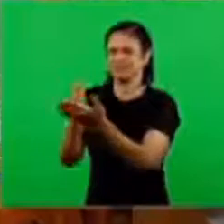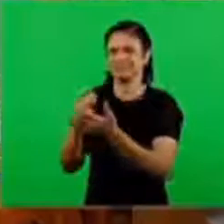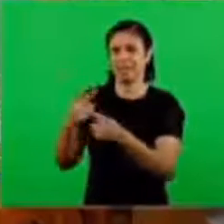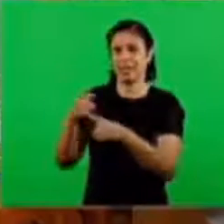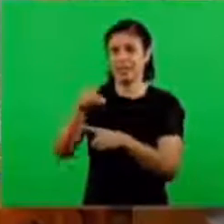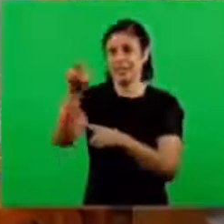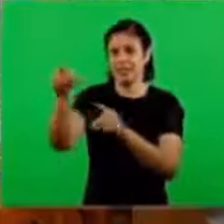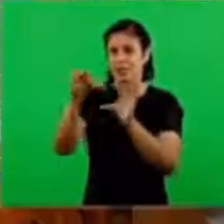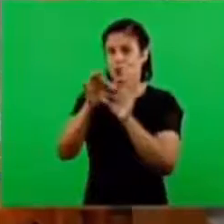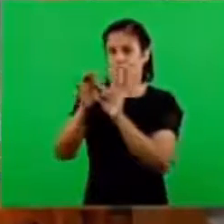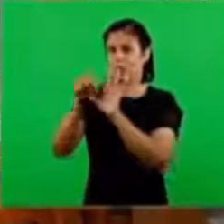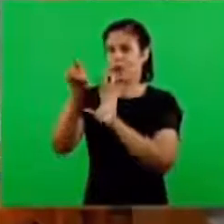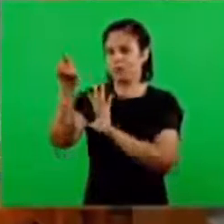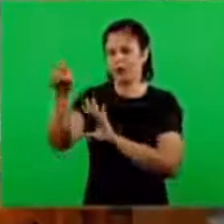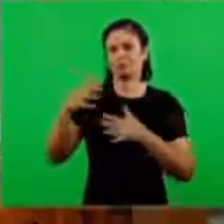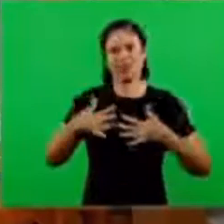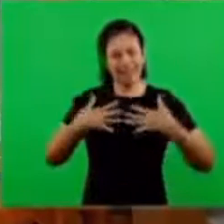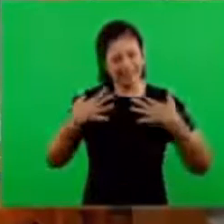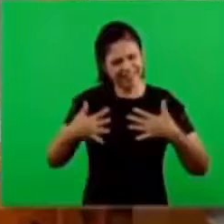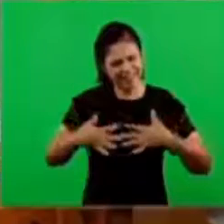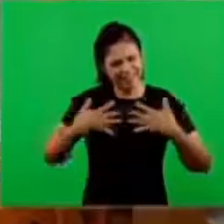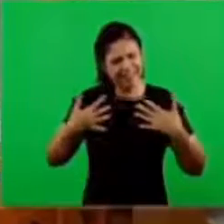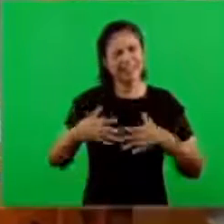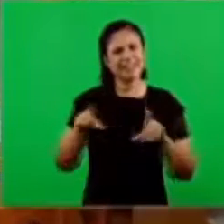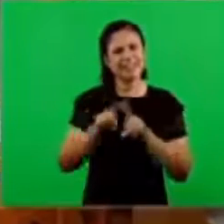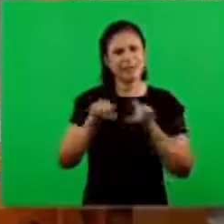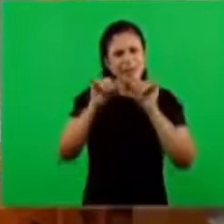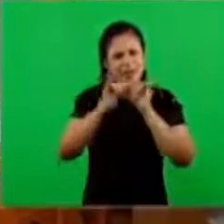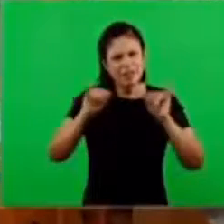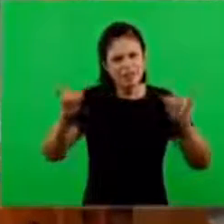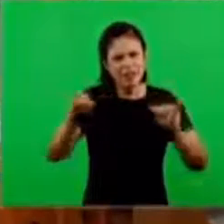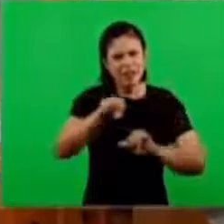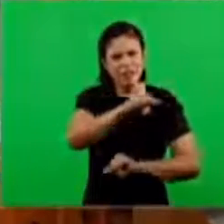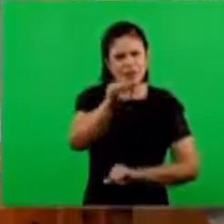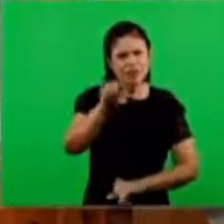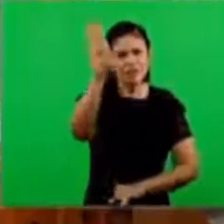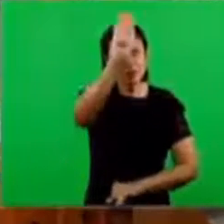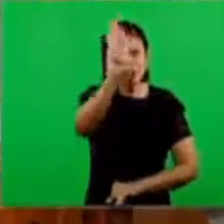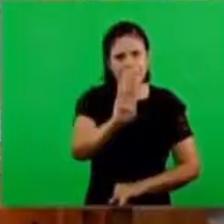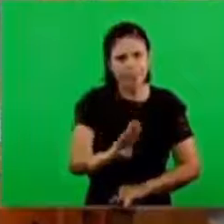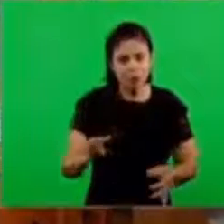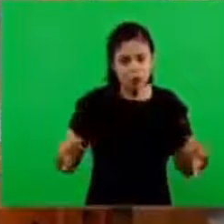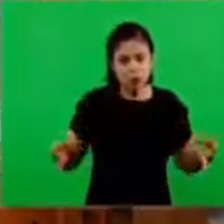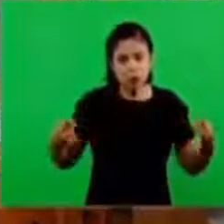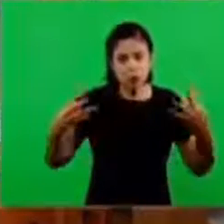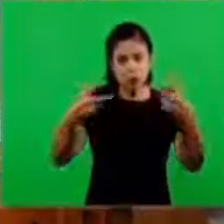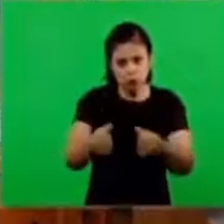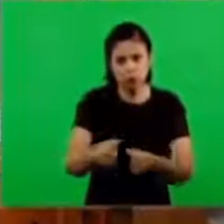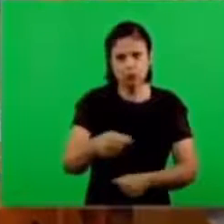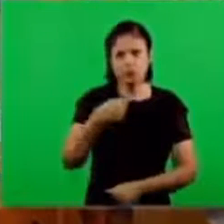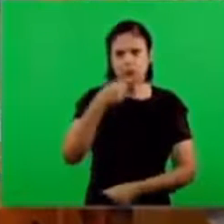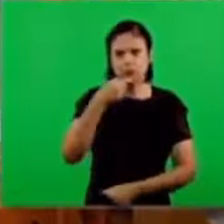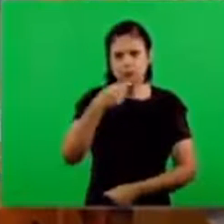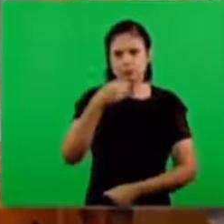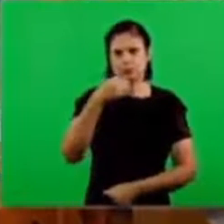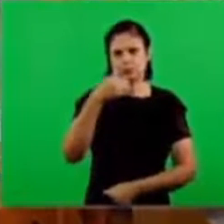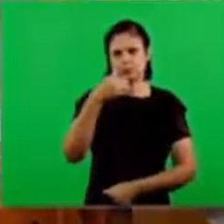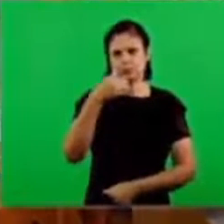through our satellite, and it's a great joy. I want to say to the whole Brazil that this